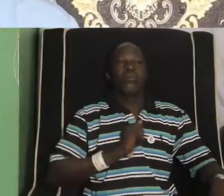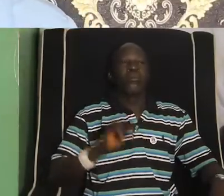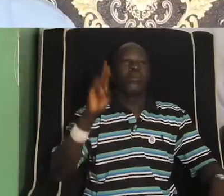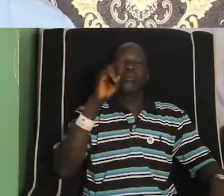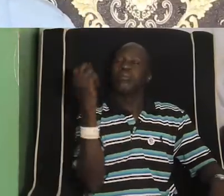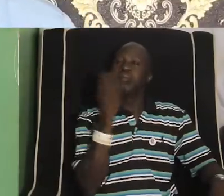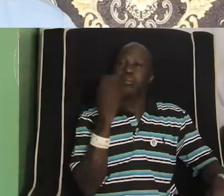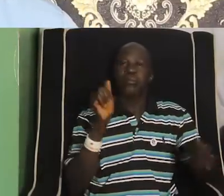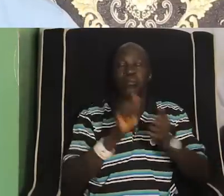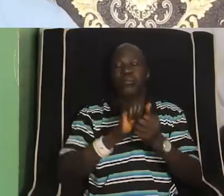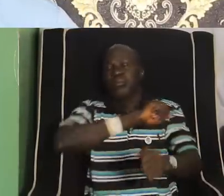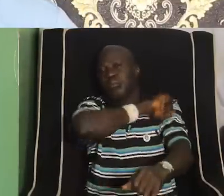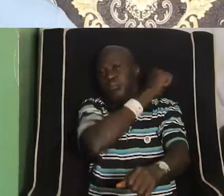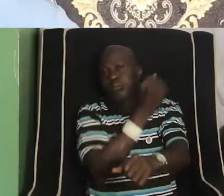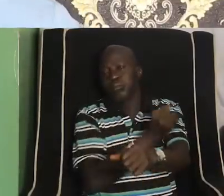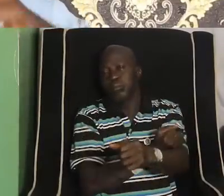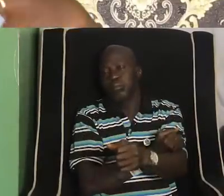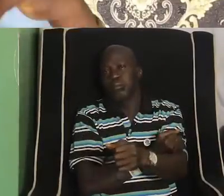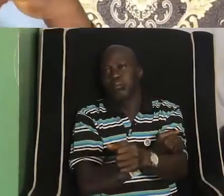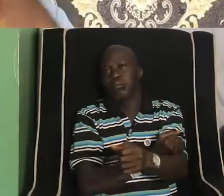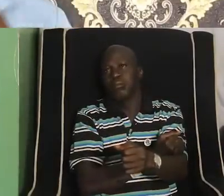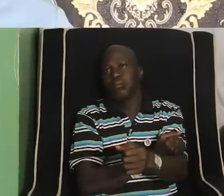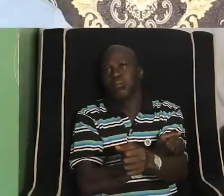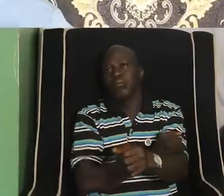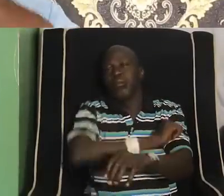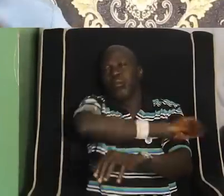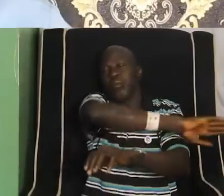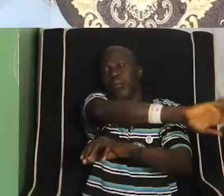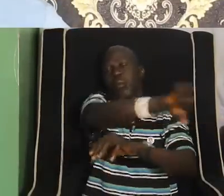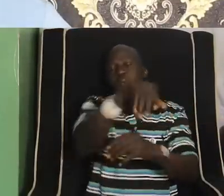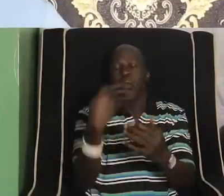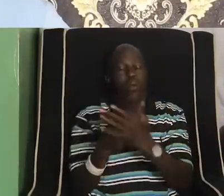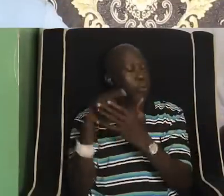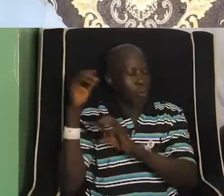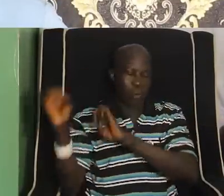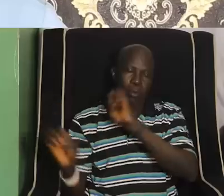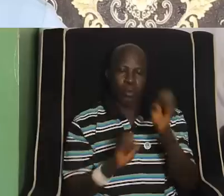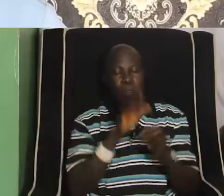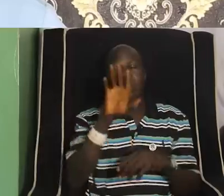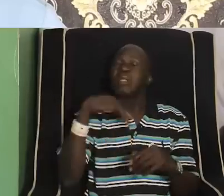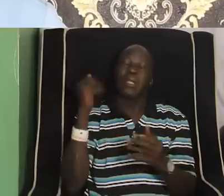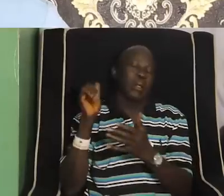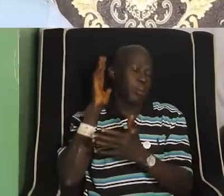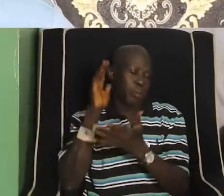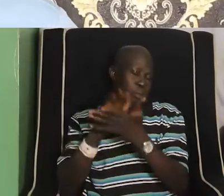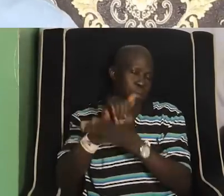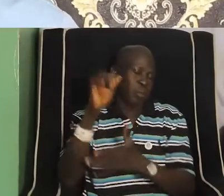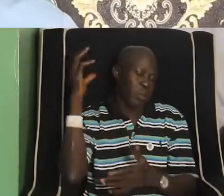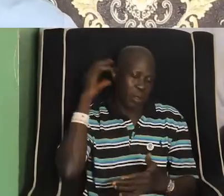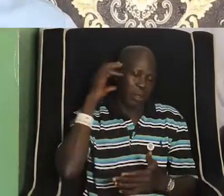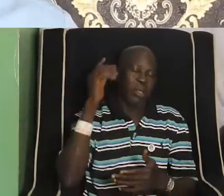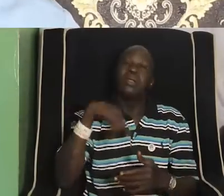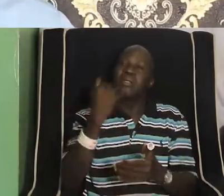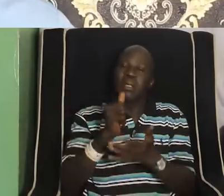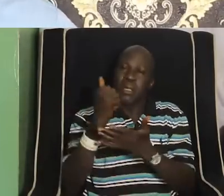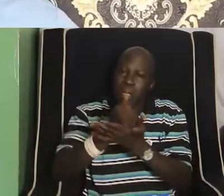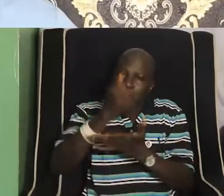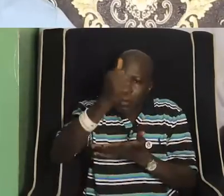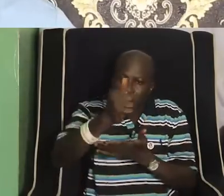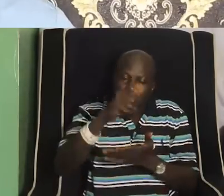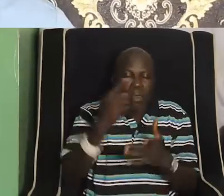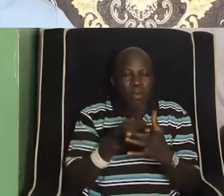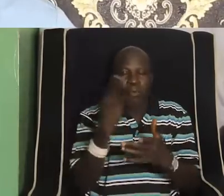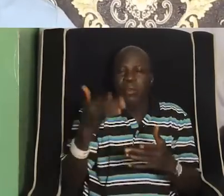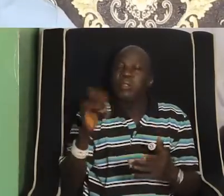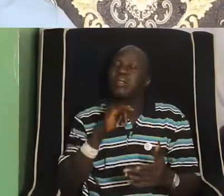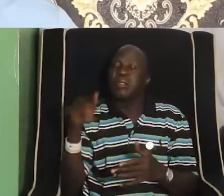I speak with authority. Gbogbo en to ba gbo esa mi. Whosoever that hear is say amen. Ohun akoko na re. The first